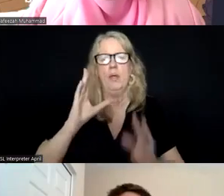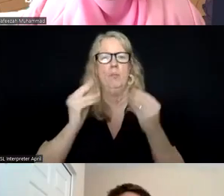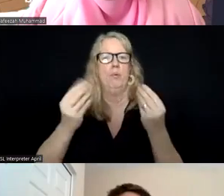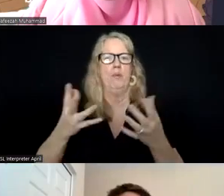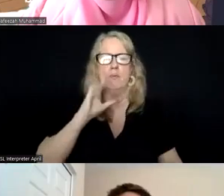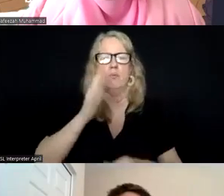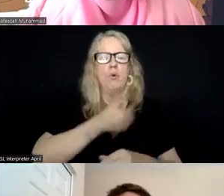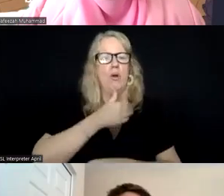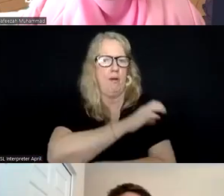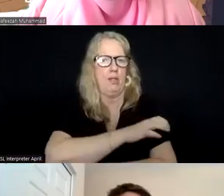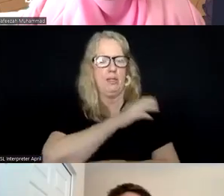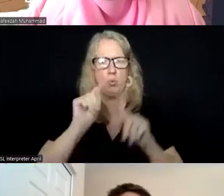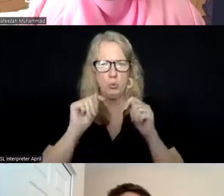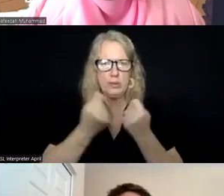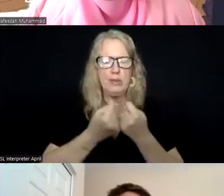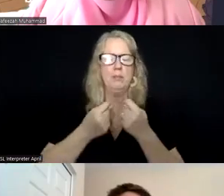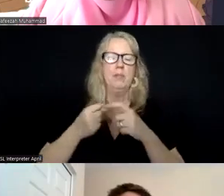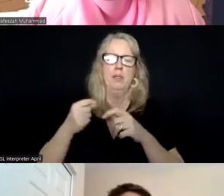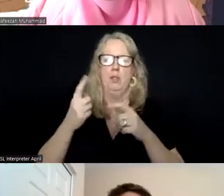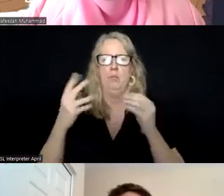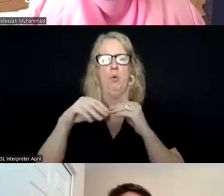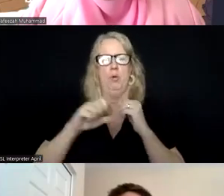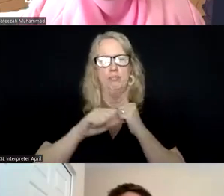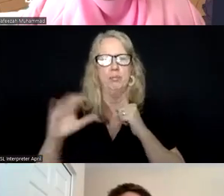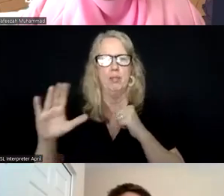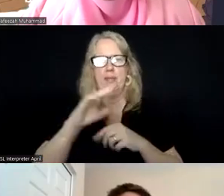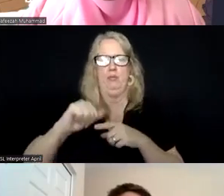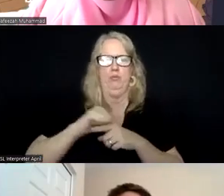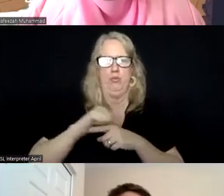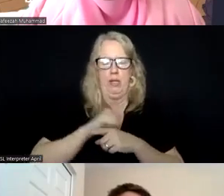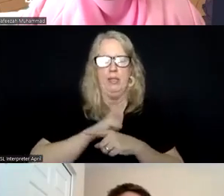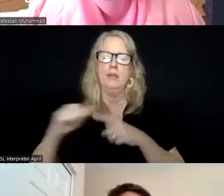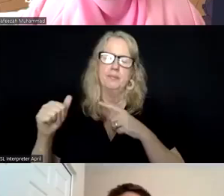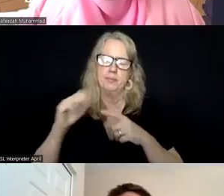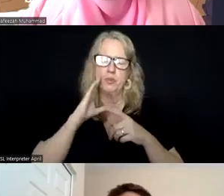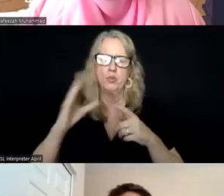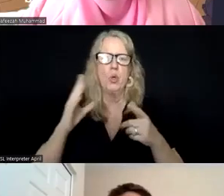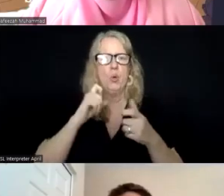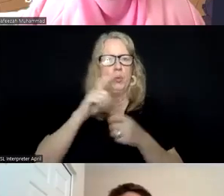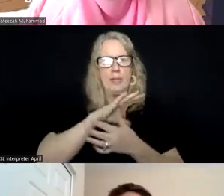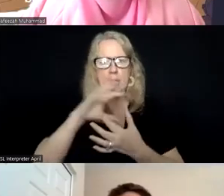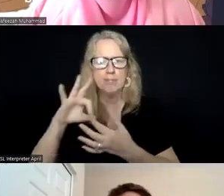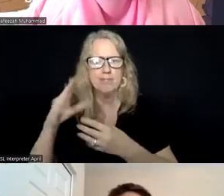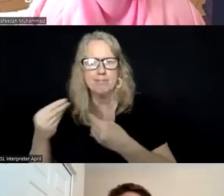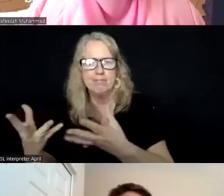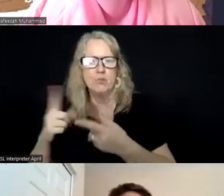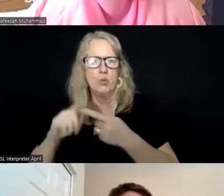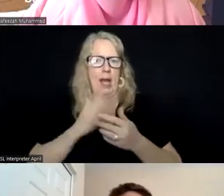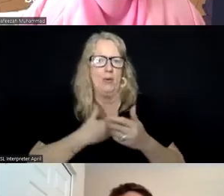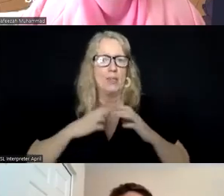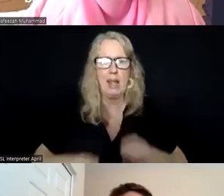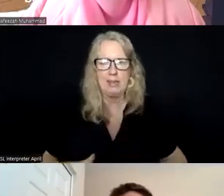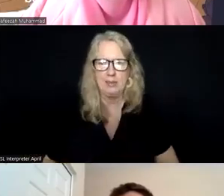to our clinical team to further their training, just so that we can feed it right back into our clients.